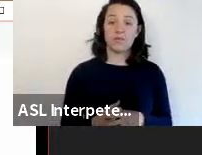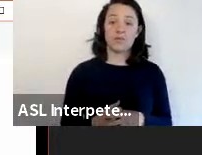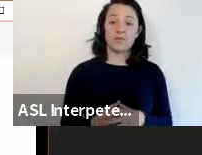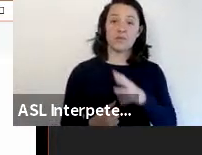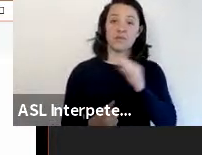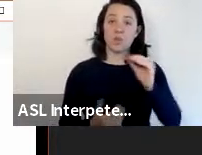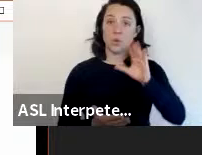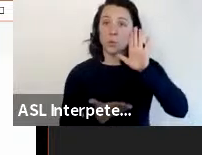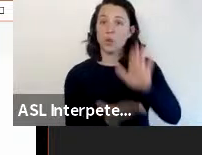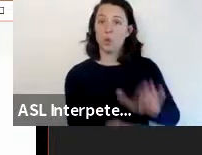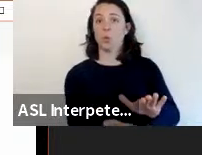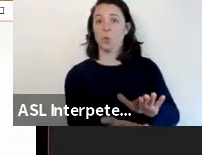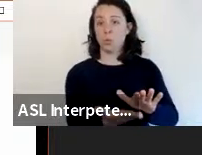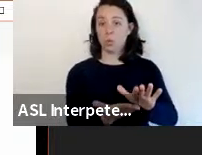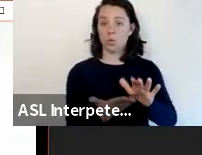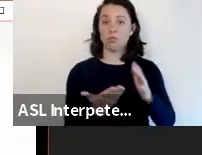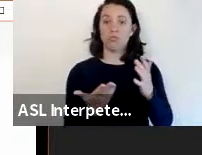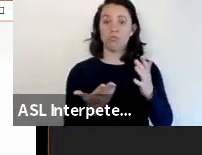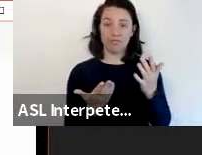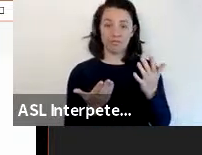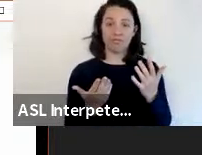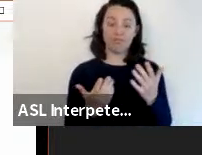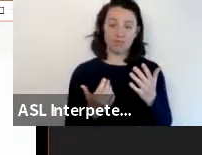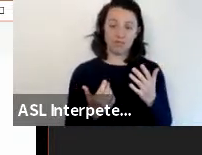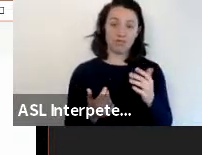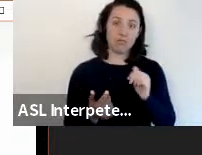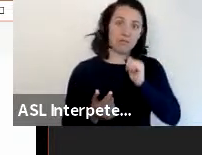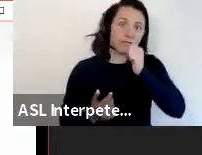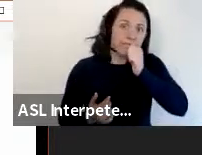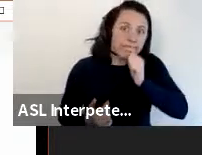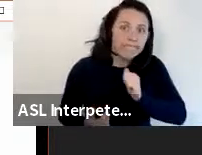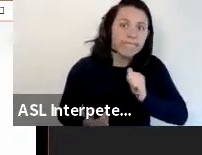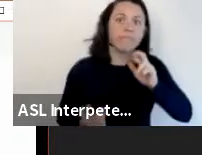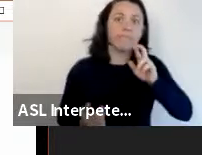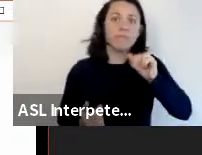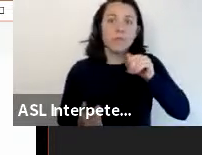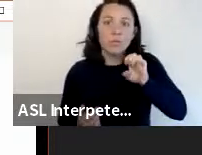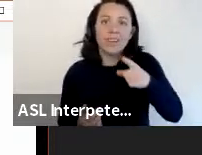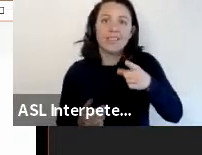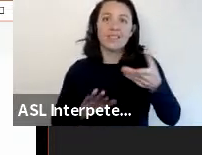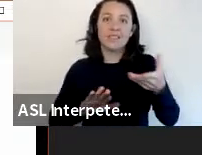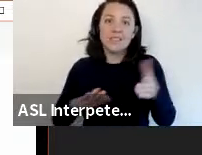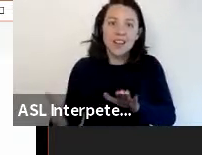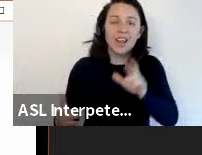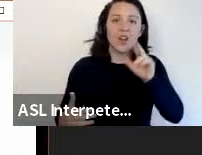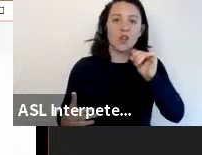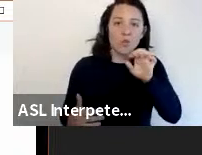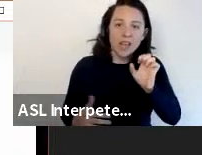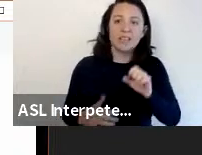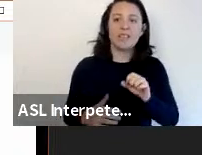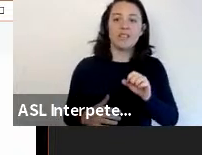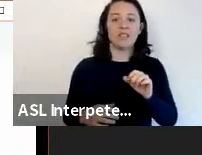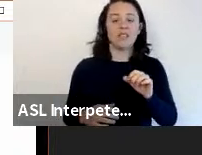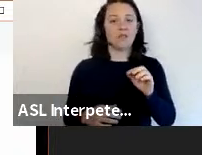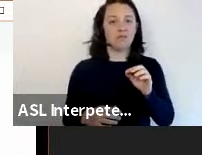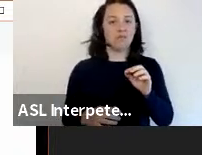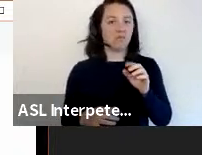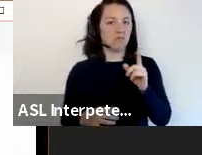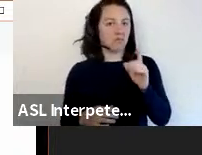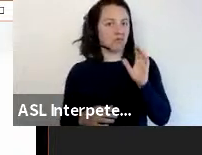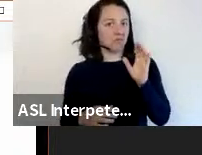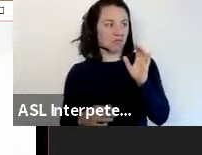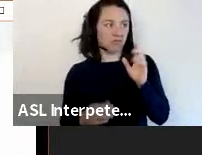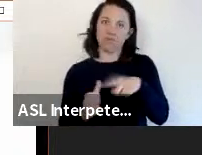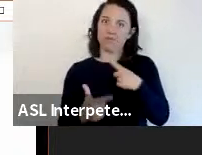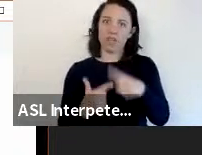the rate at which people suffer due to an illness. That therapy is made available